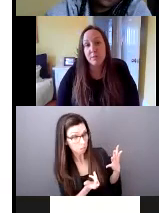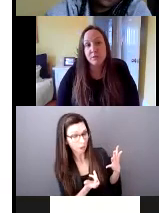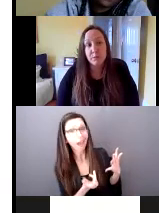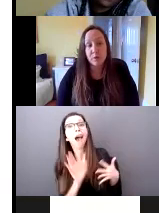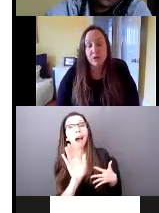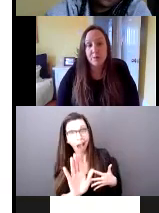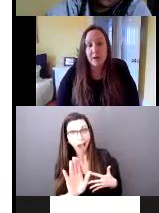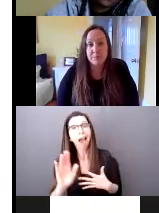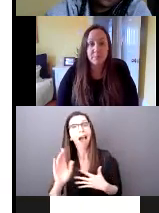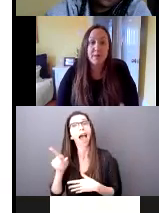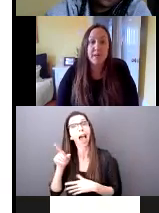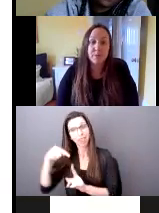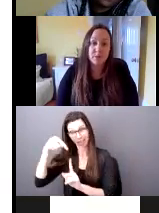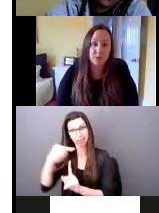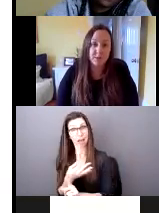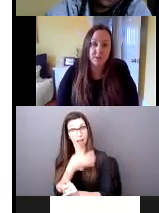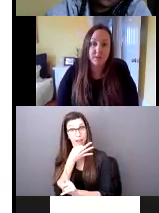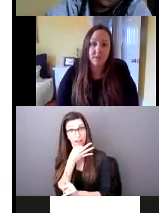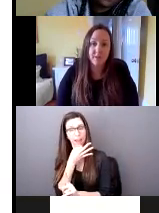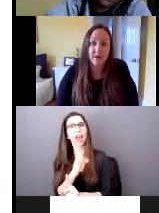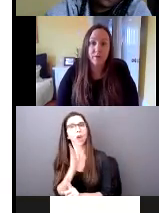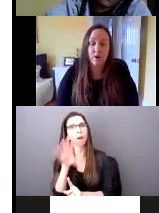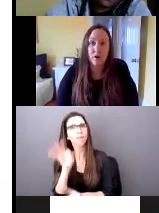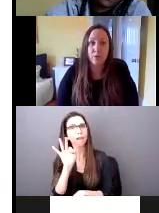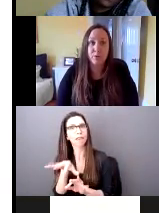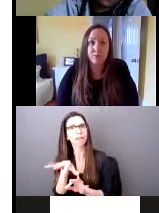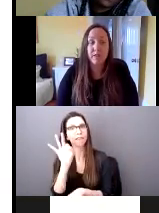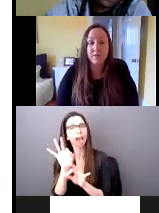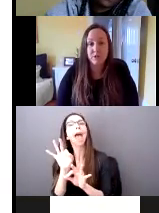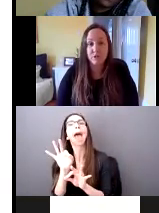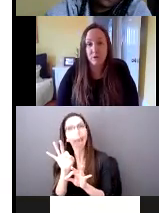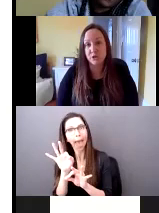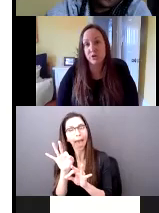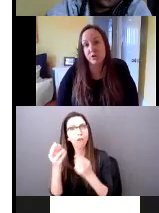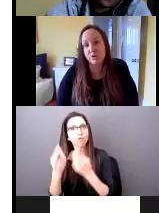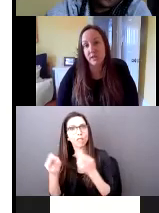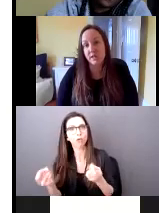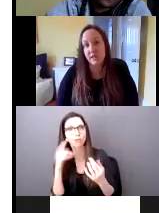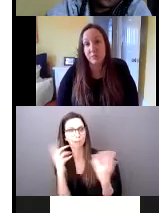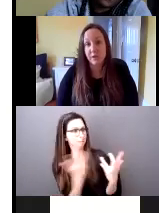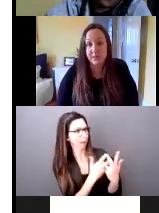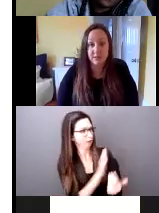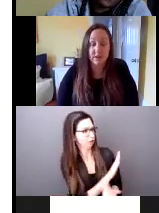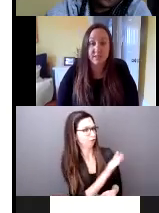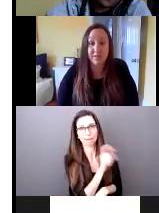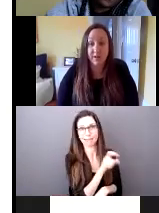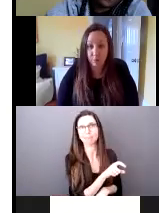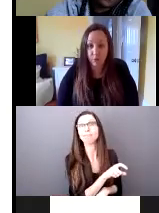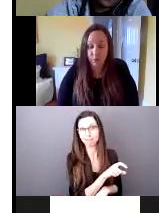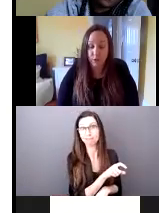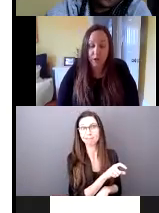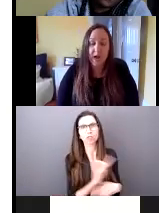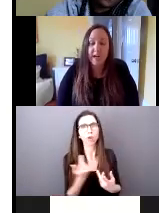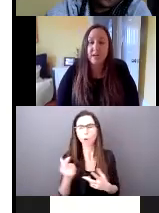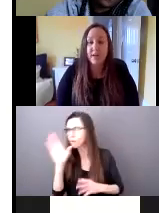going to be able to pull up as many resources that are relevant to your question or your need as is